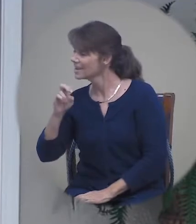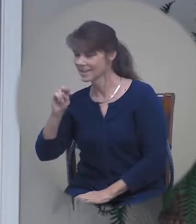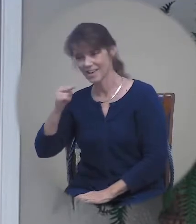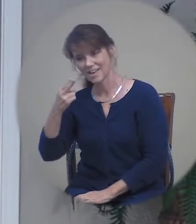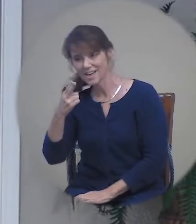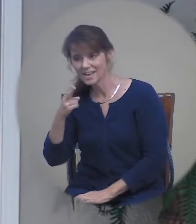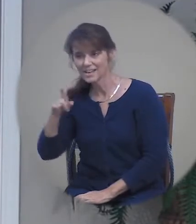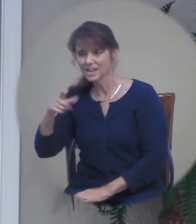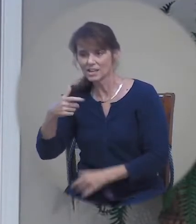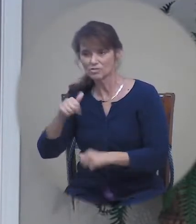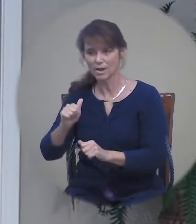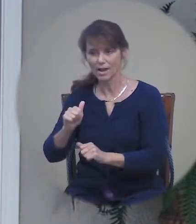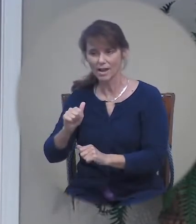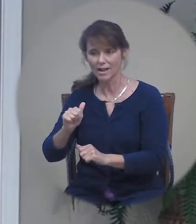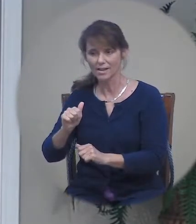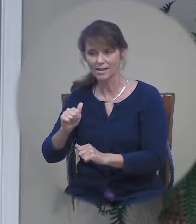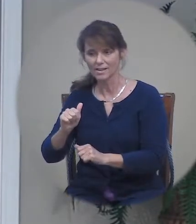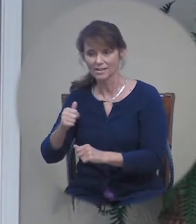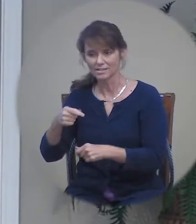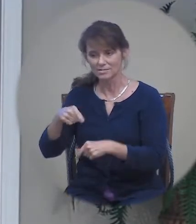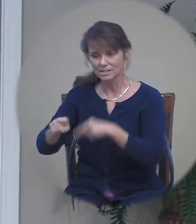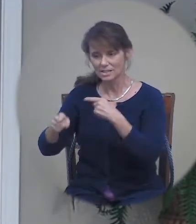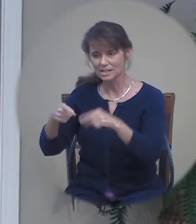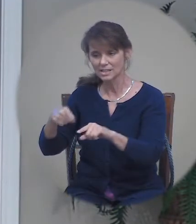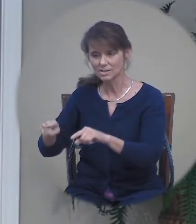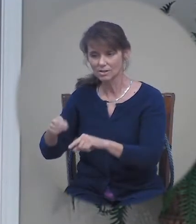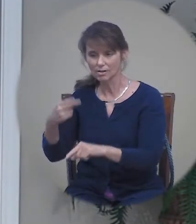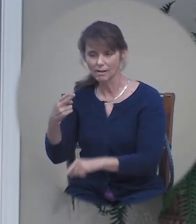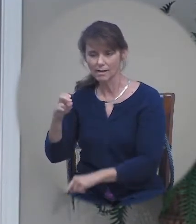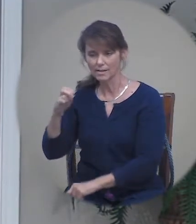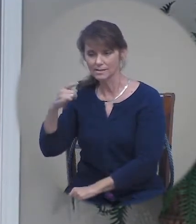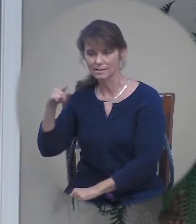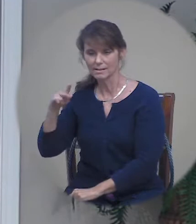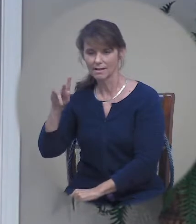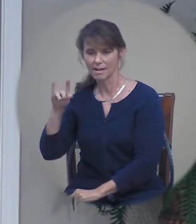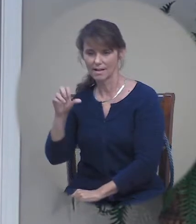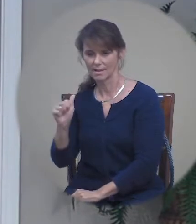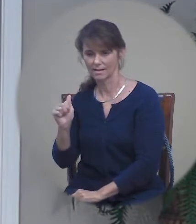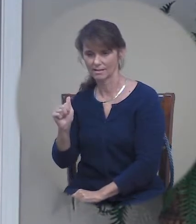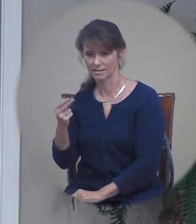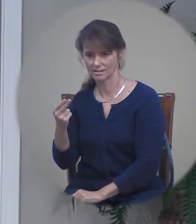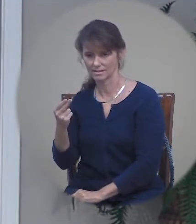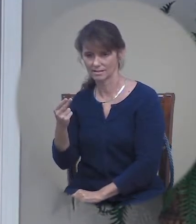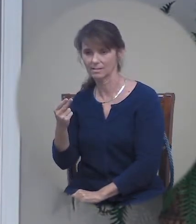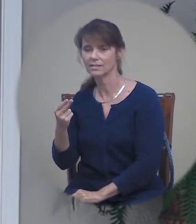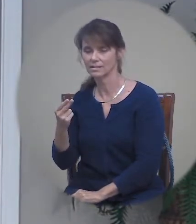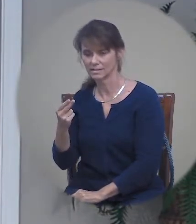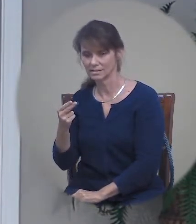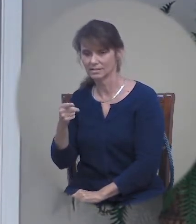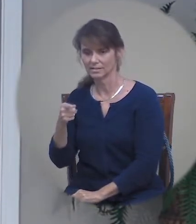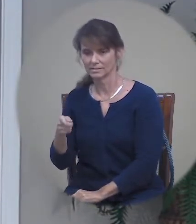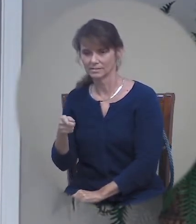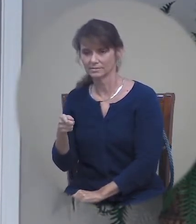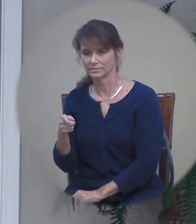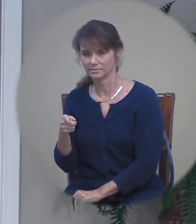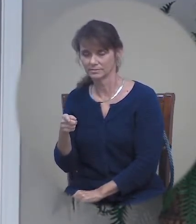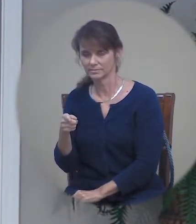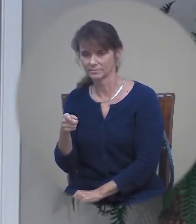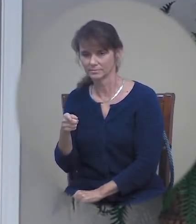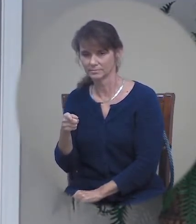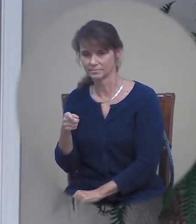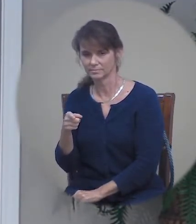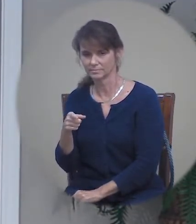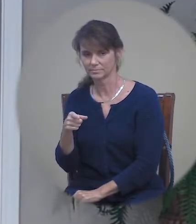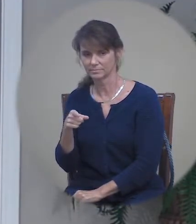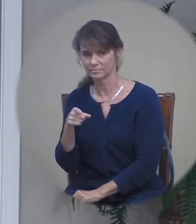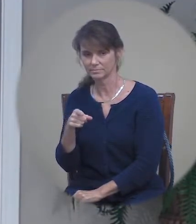put their trust. Then he offers them a carrot. He tries to buy them off. I mean, what's he say? Look at, if you will, down in the text. He